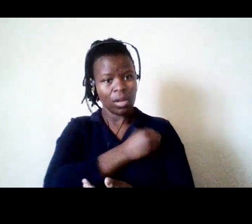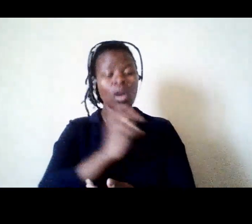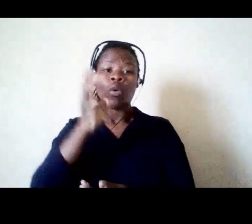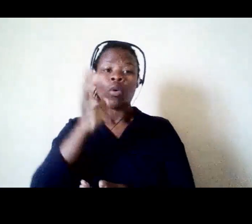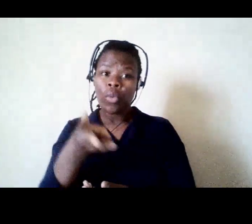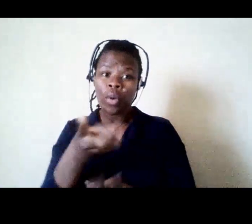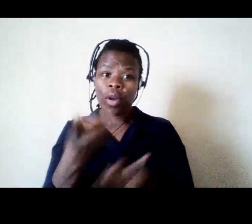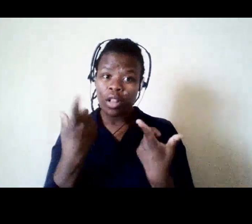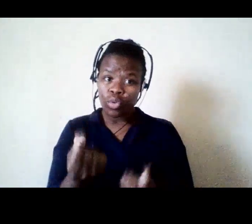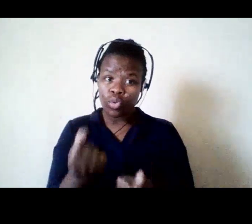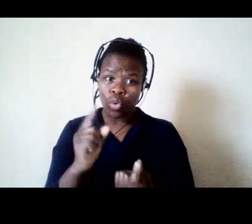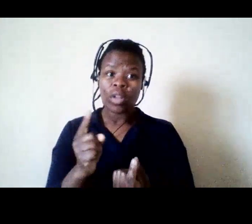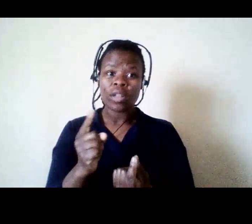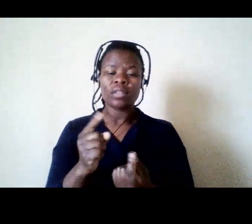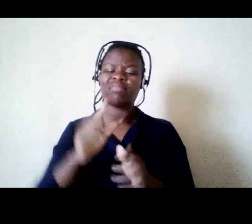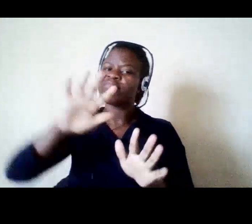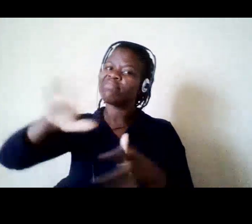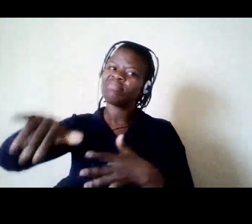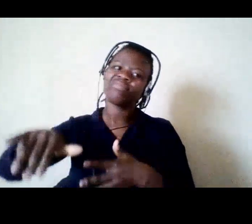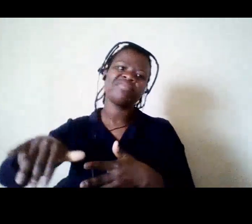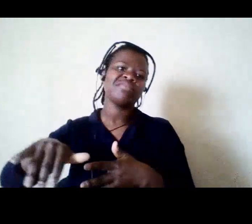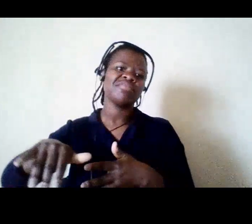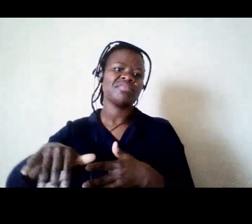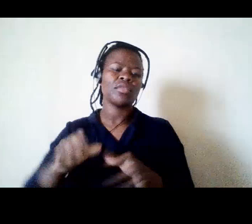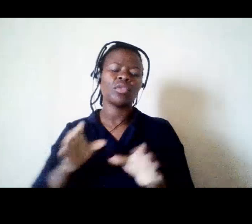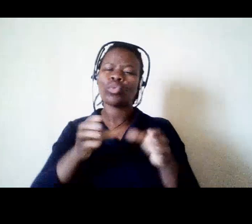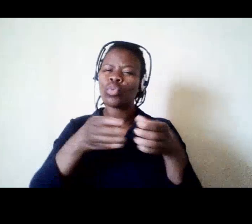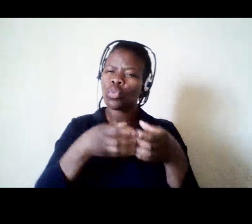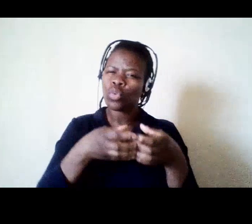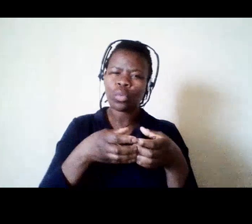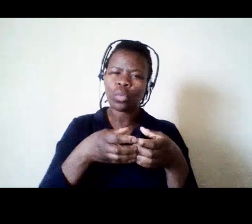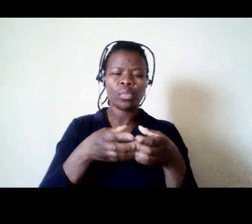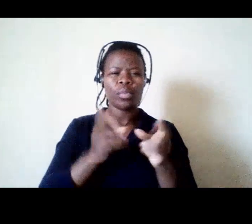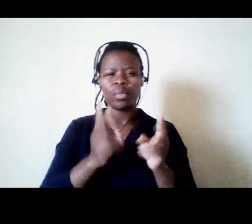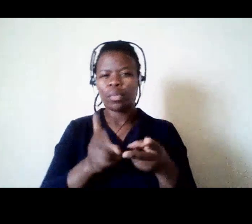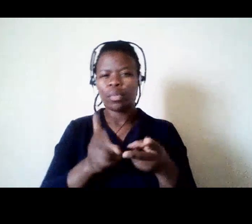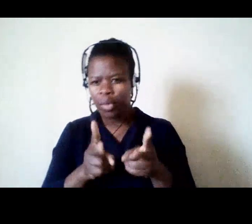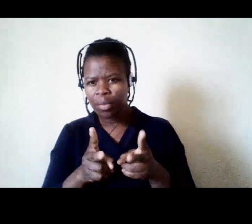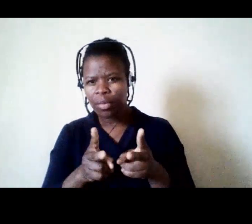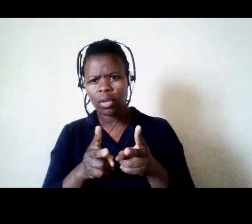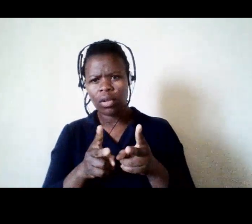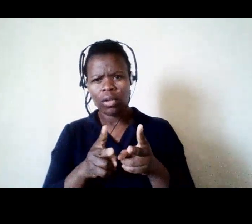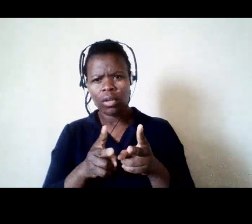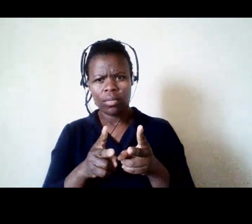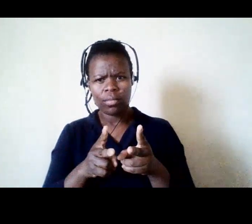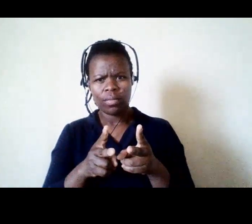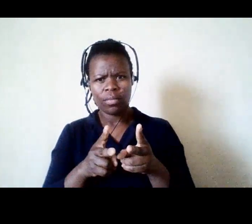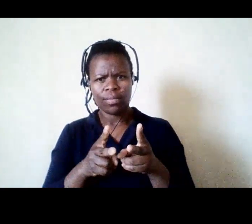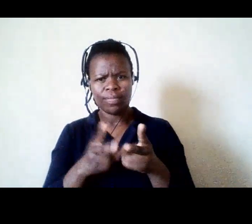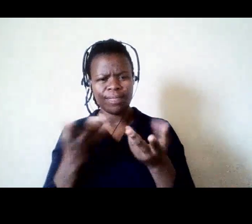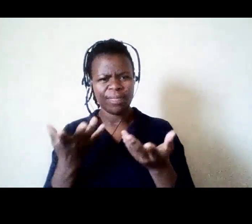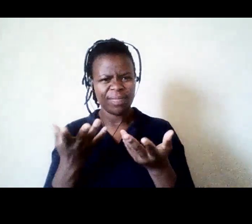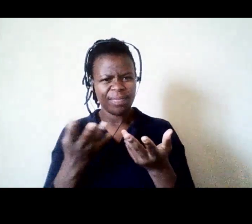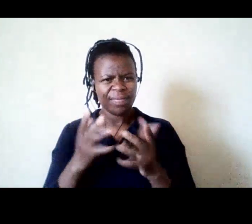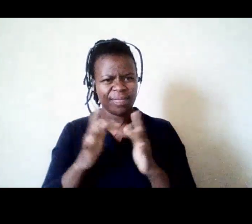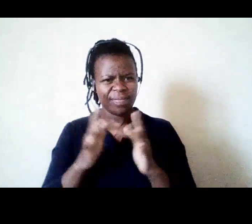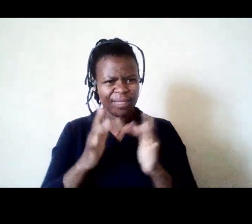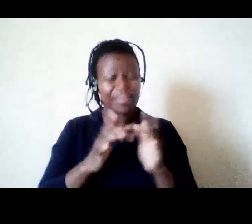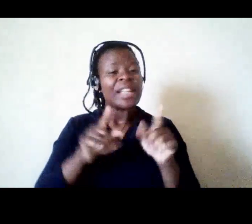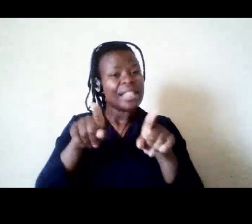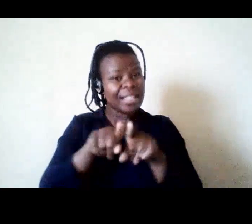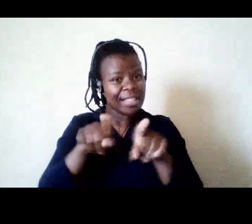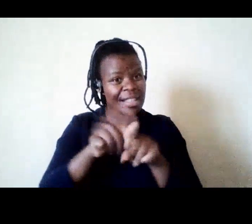leave out the group of disabilities to do that by their own. And it's one of the things that's within the